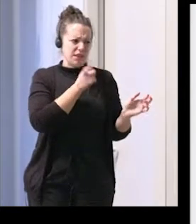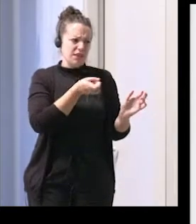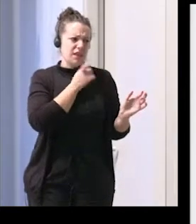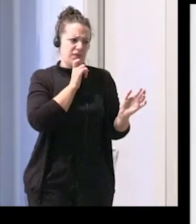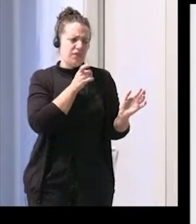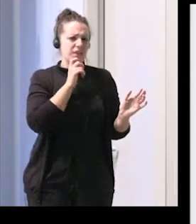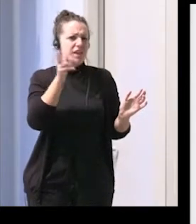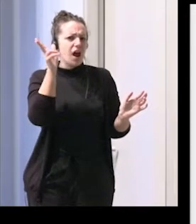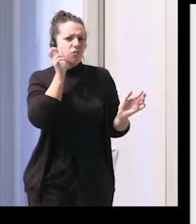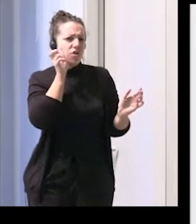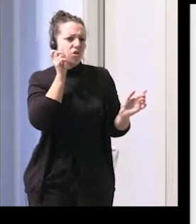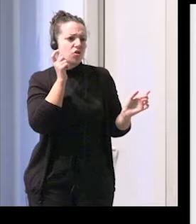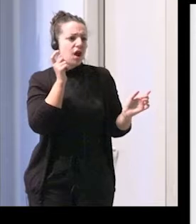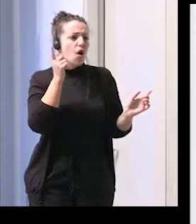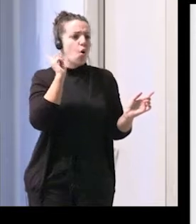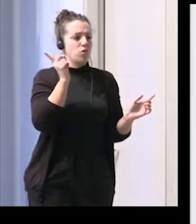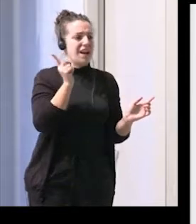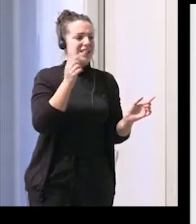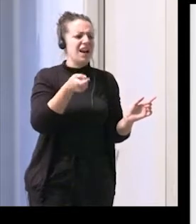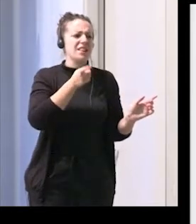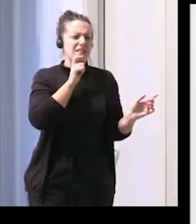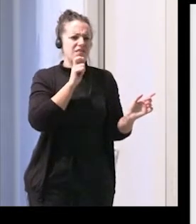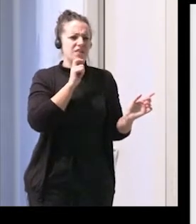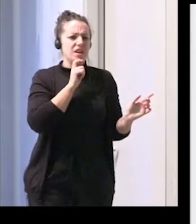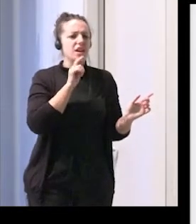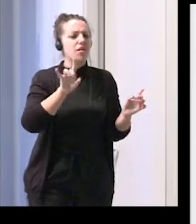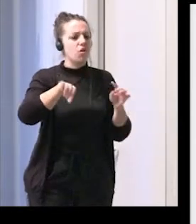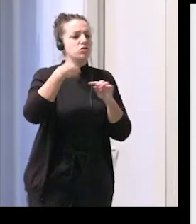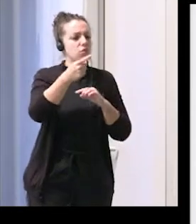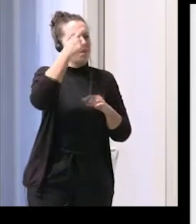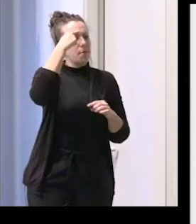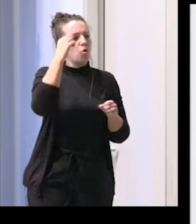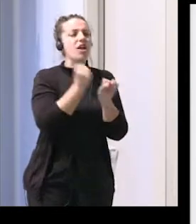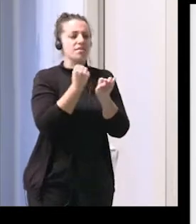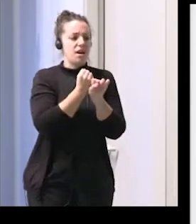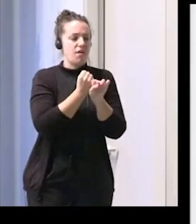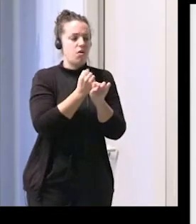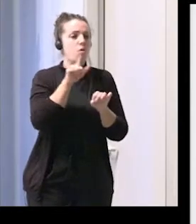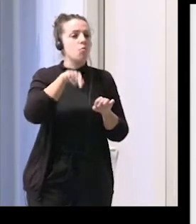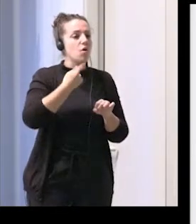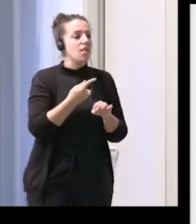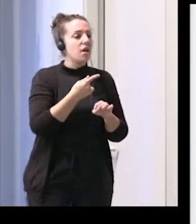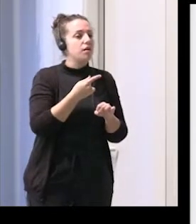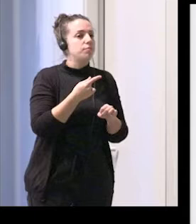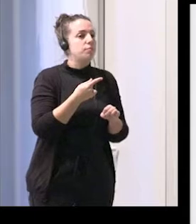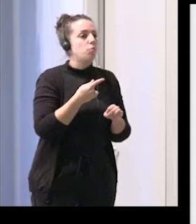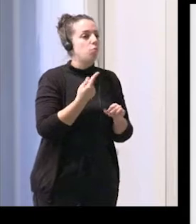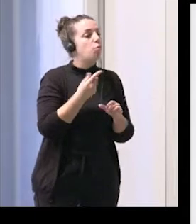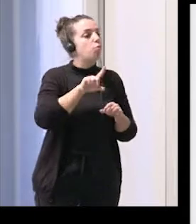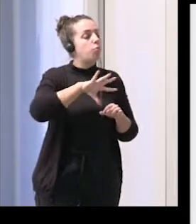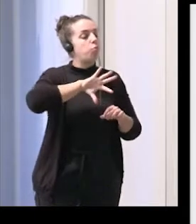consequences for working memory, and that we can alleviate this to some extent by giving hearing in both